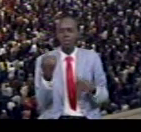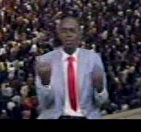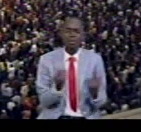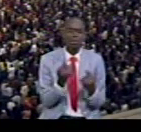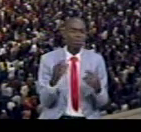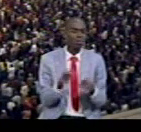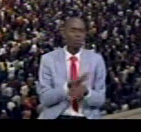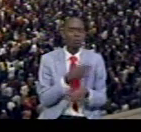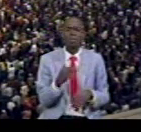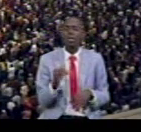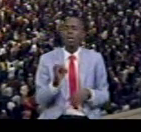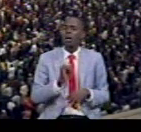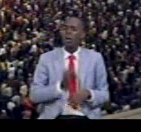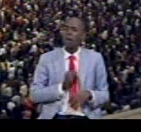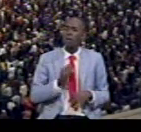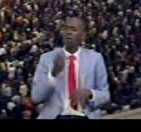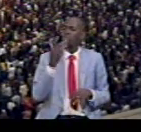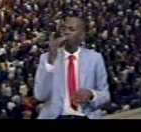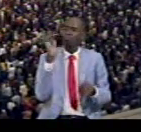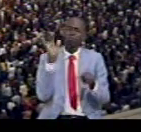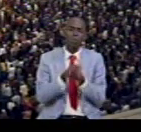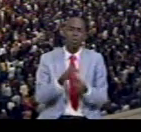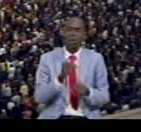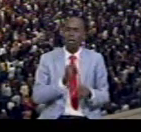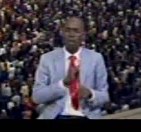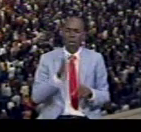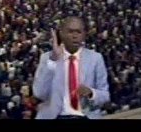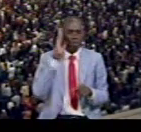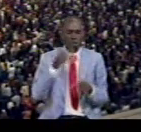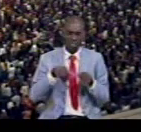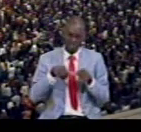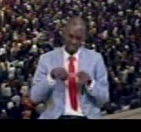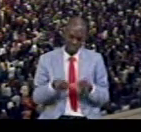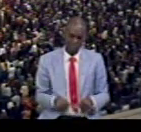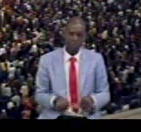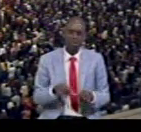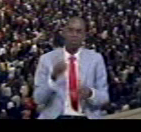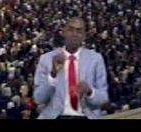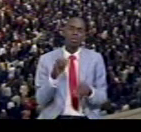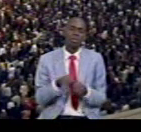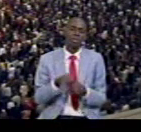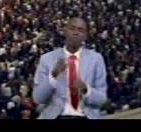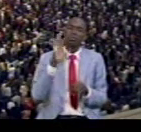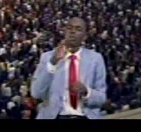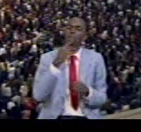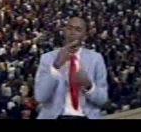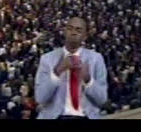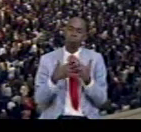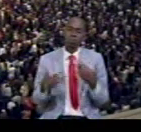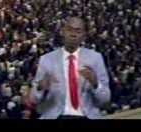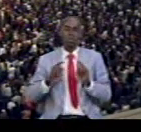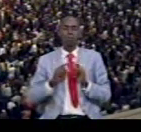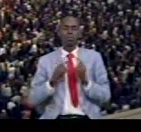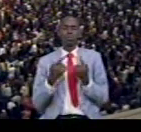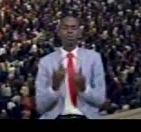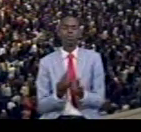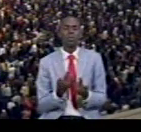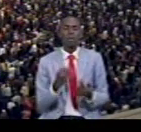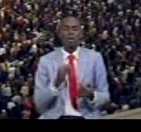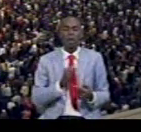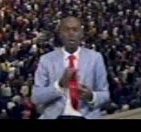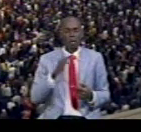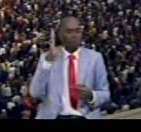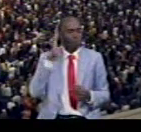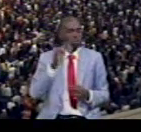the cover of that blood. I will remain within the cover of the blood. I will remain within the cover of the blood. My brother, my